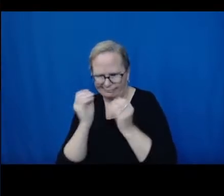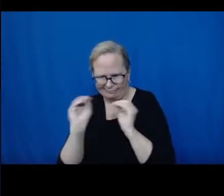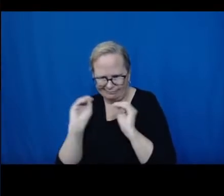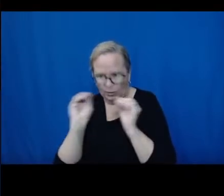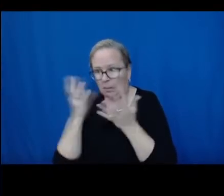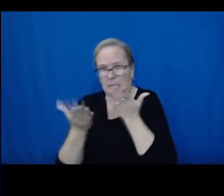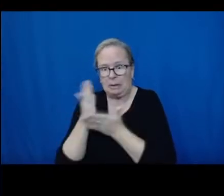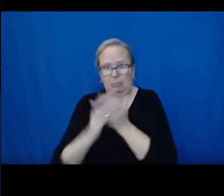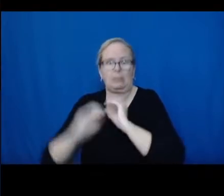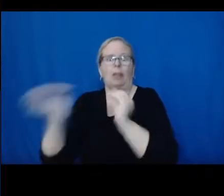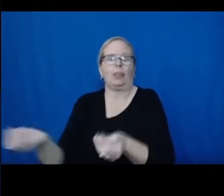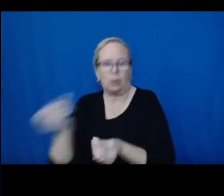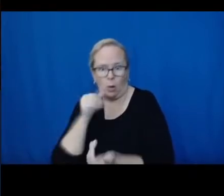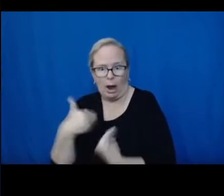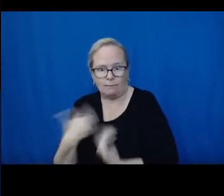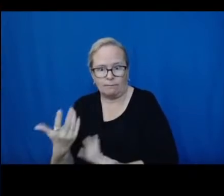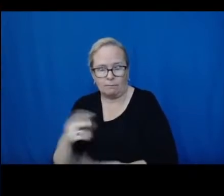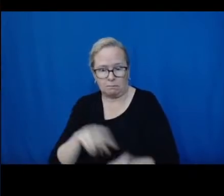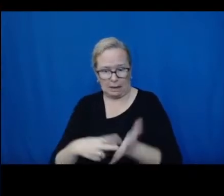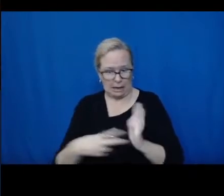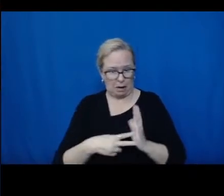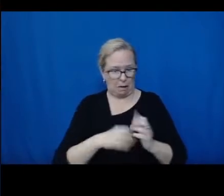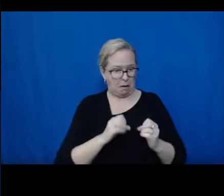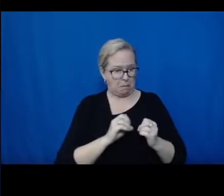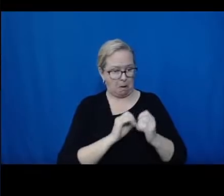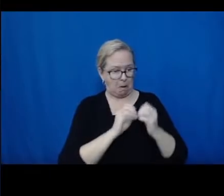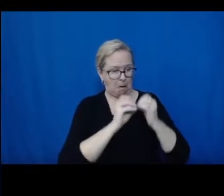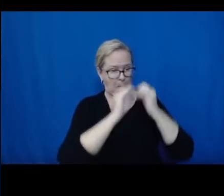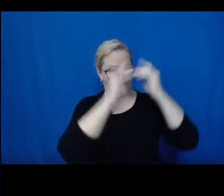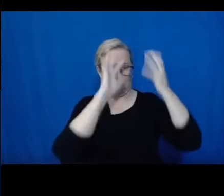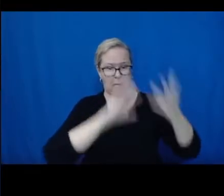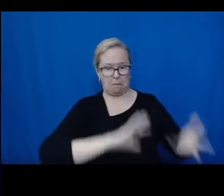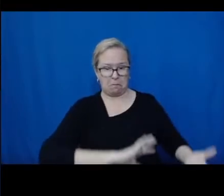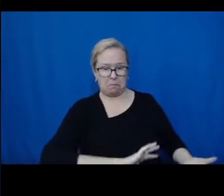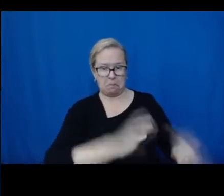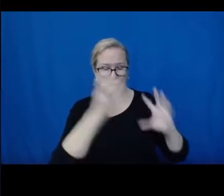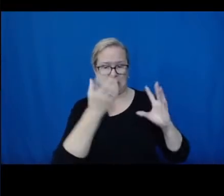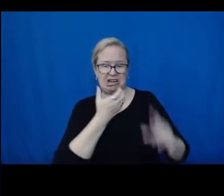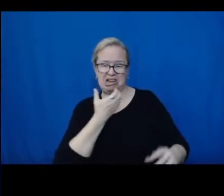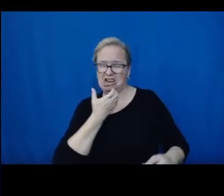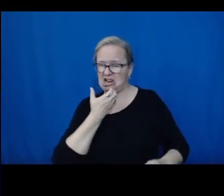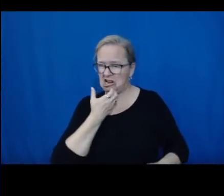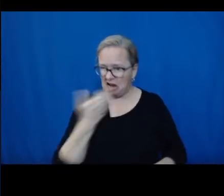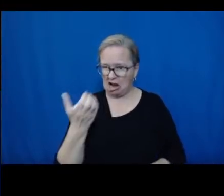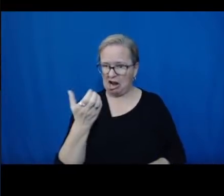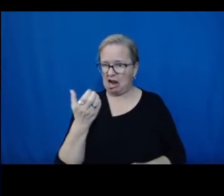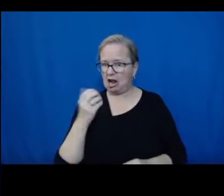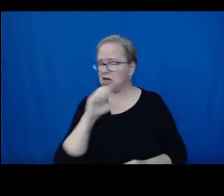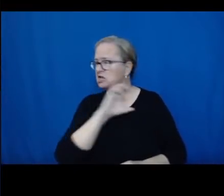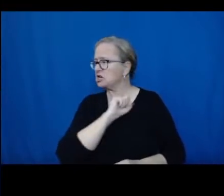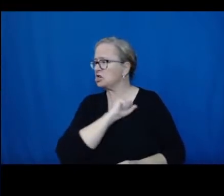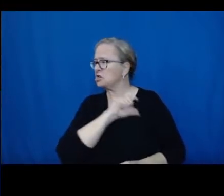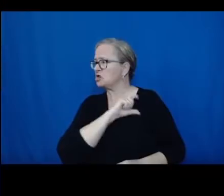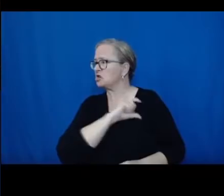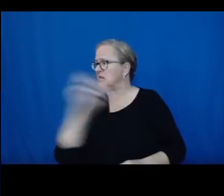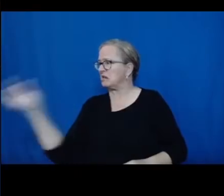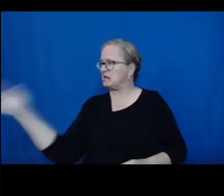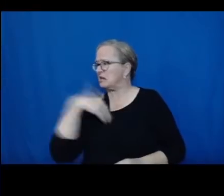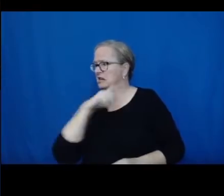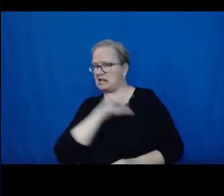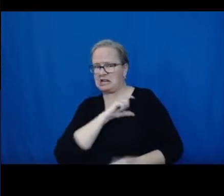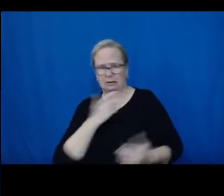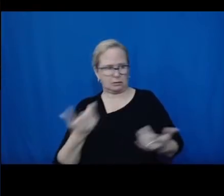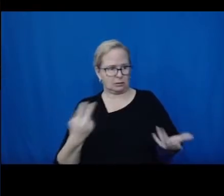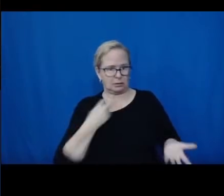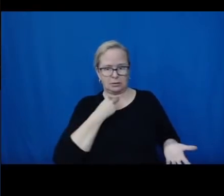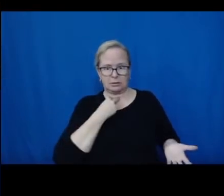be potentially violent or are violent, there's not that security down the hall. So that continues to be a real challenge and a